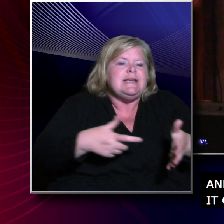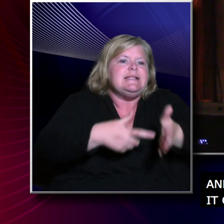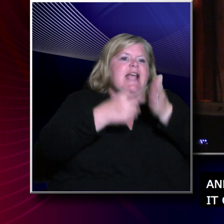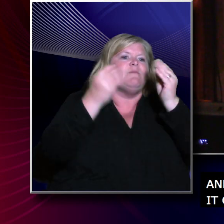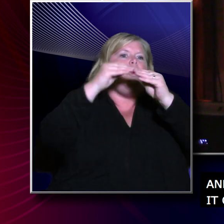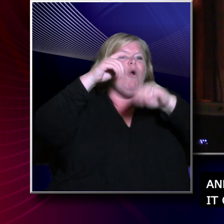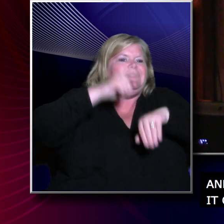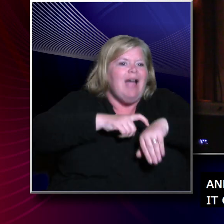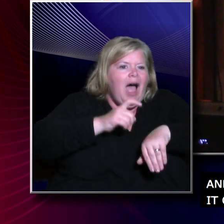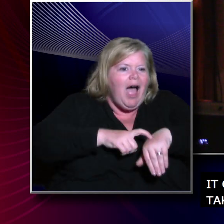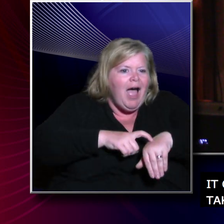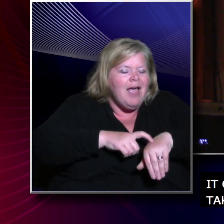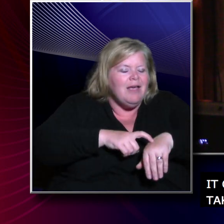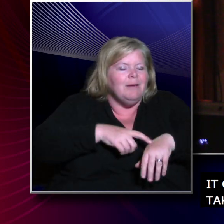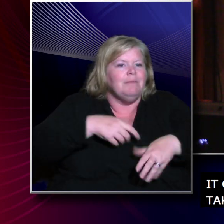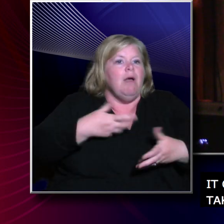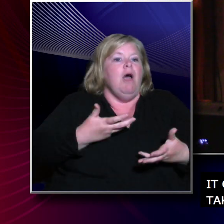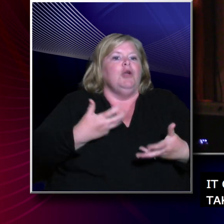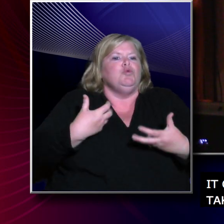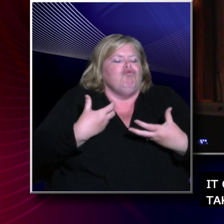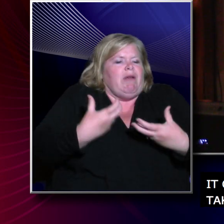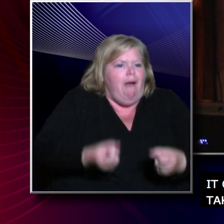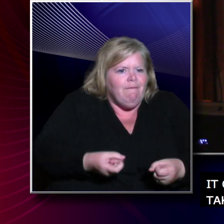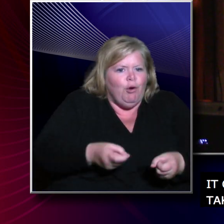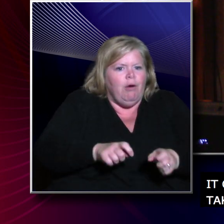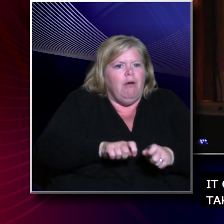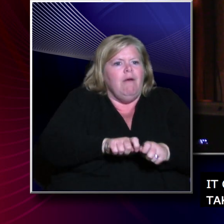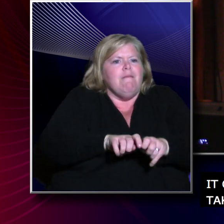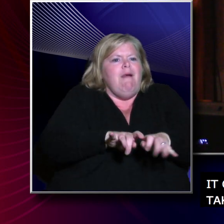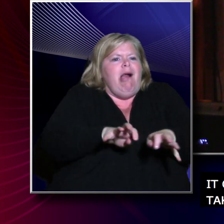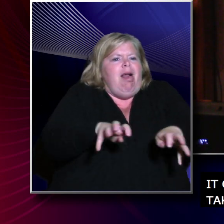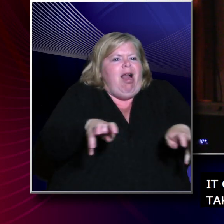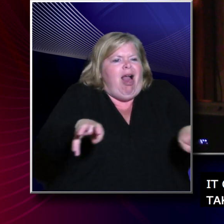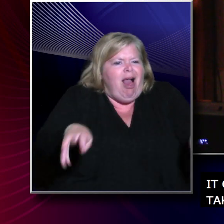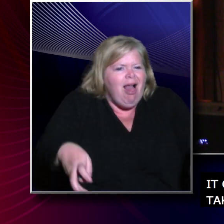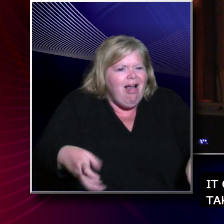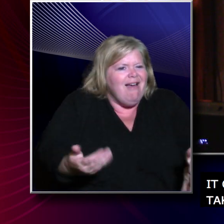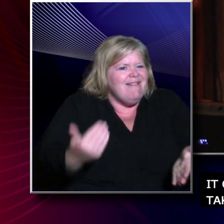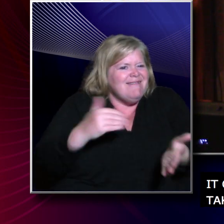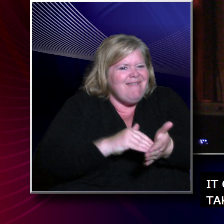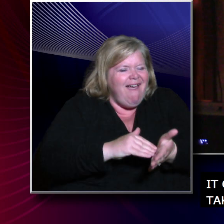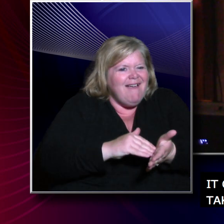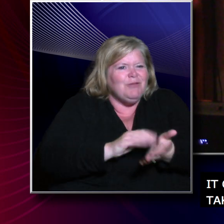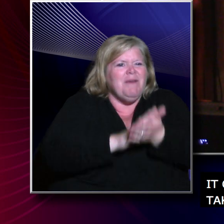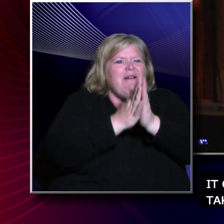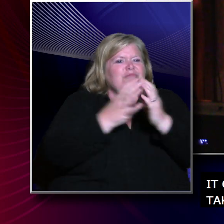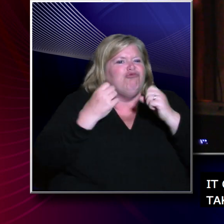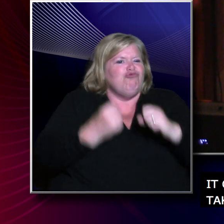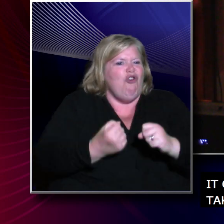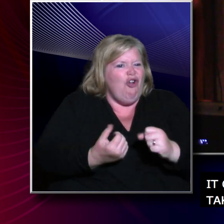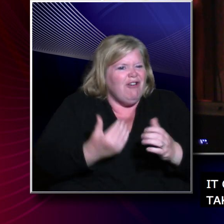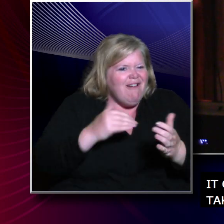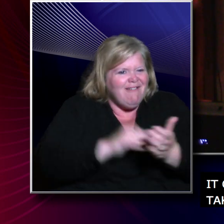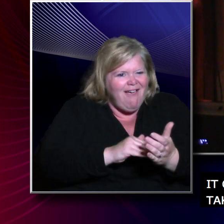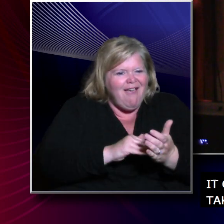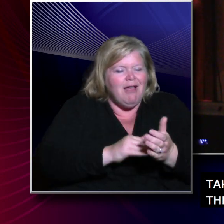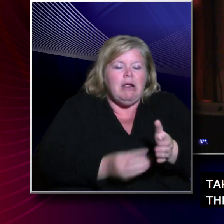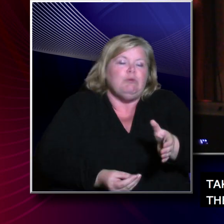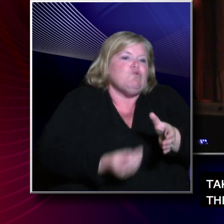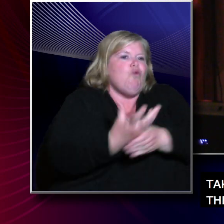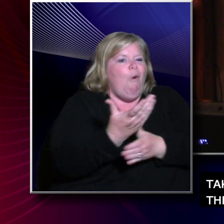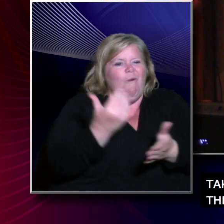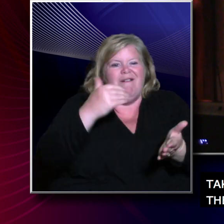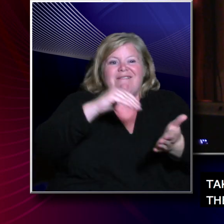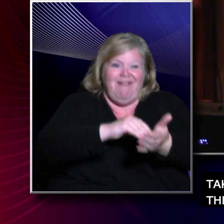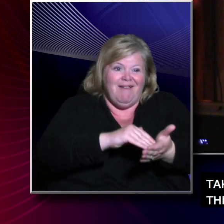longer to recover, to regain its strength, and then to do the growth that